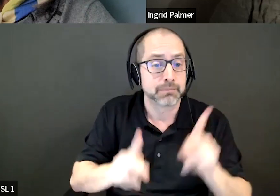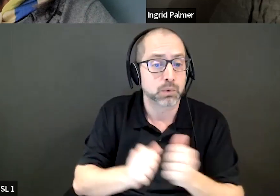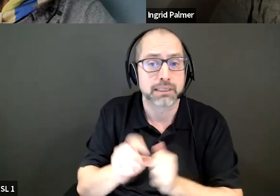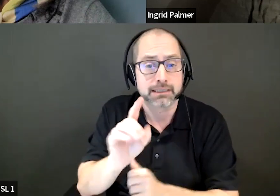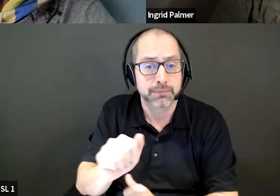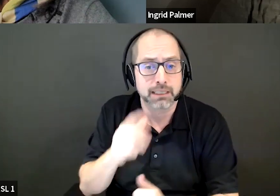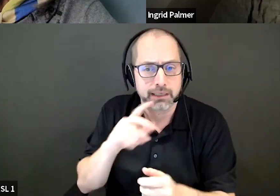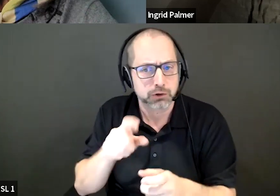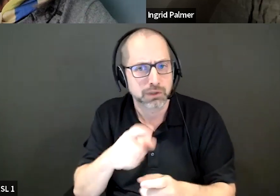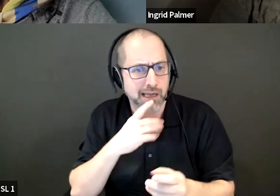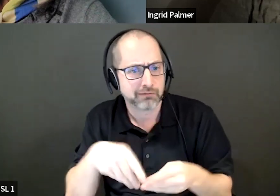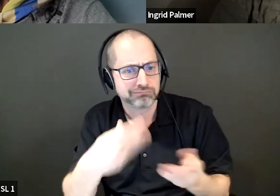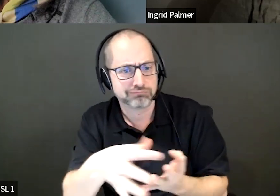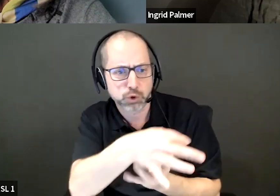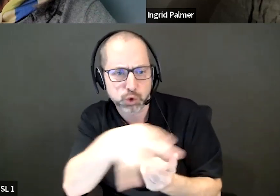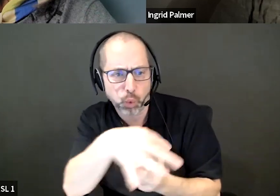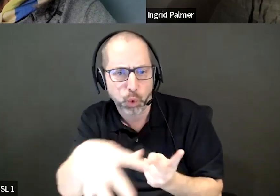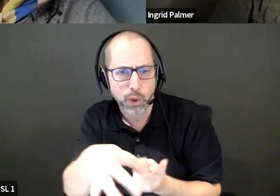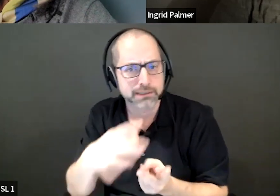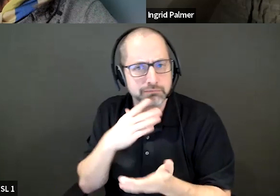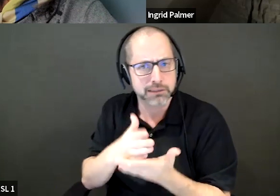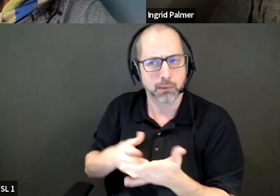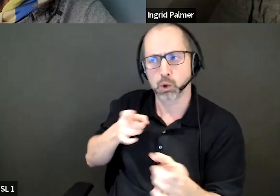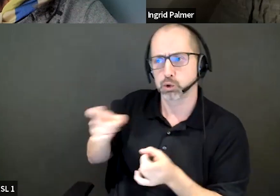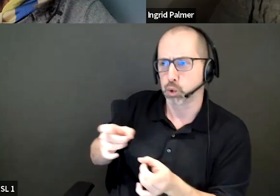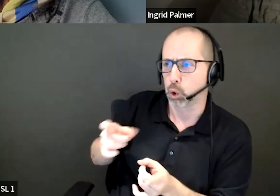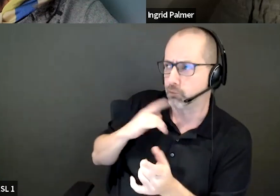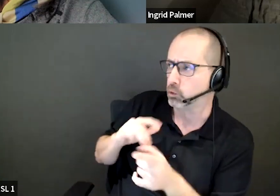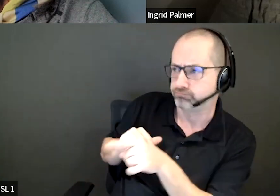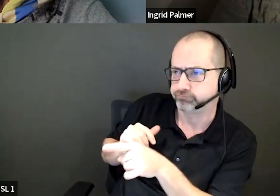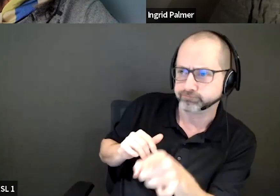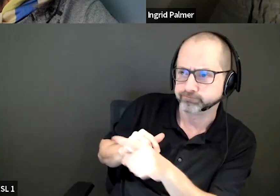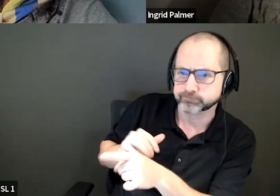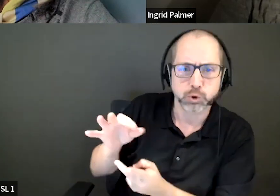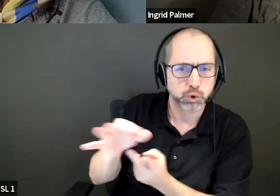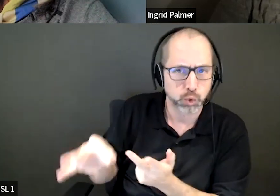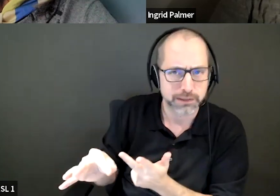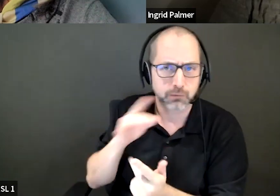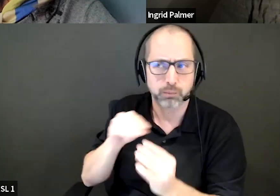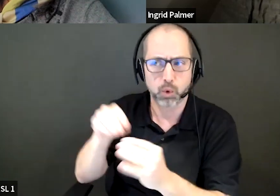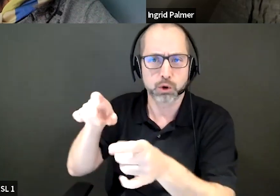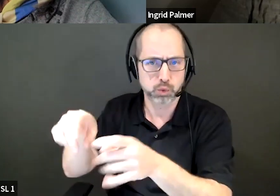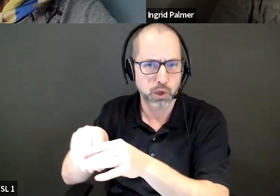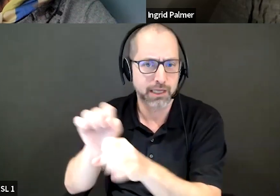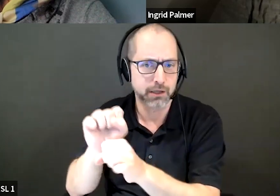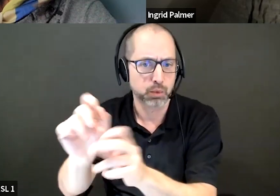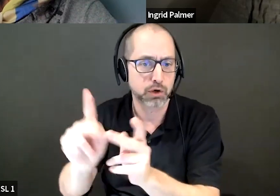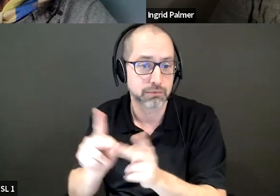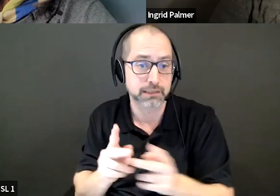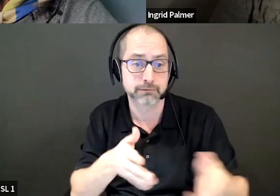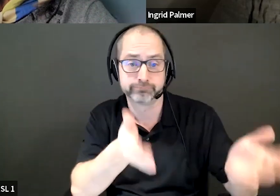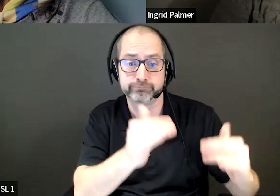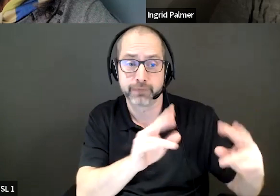choice and a sense of control in the workplace, And there was also the theme